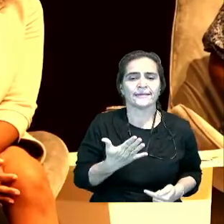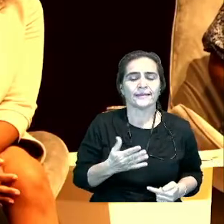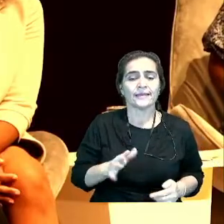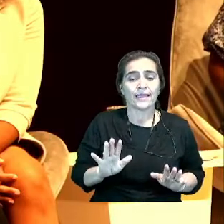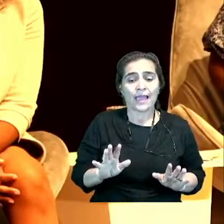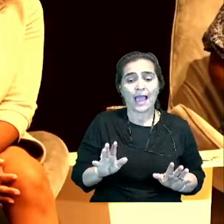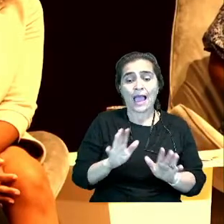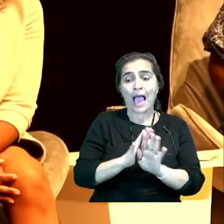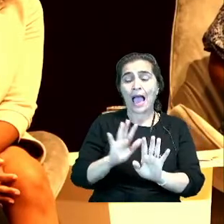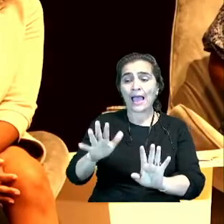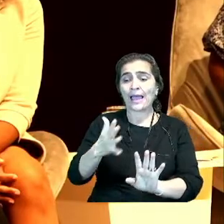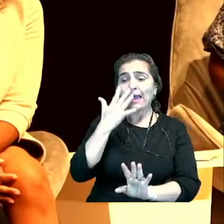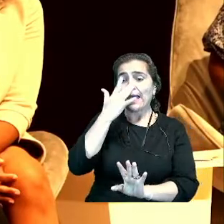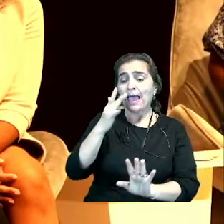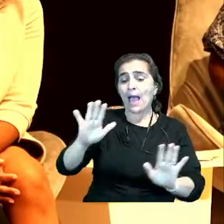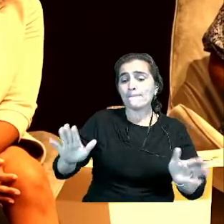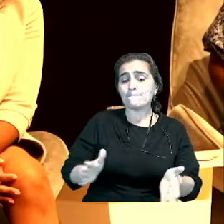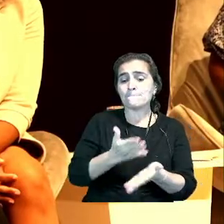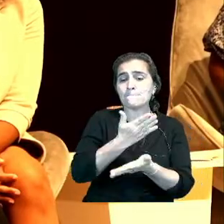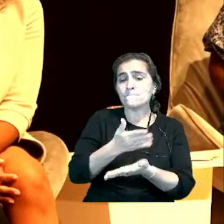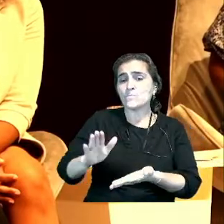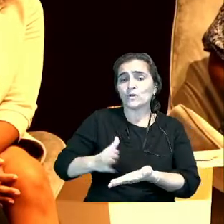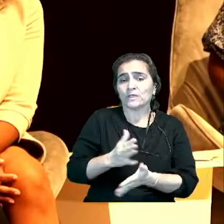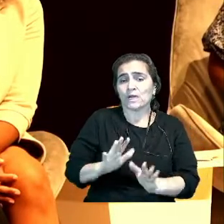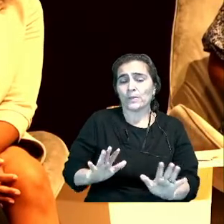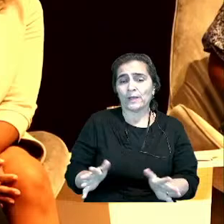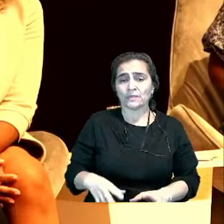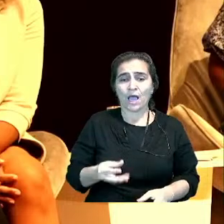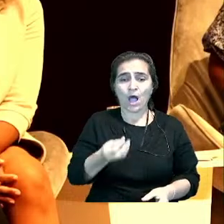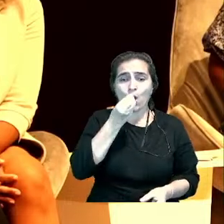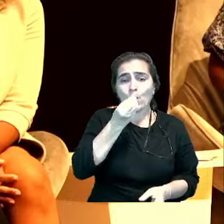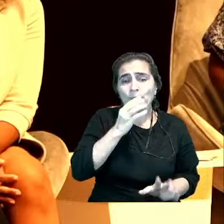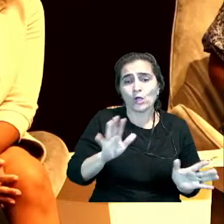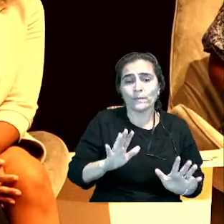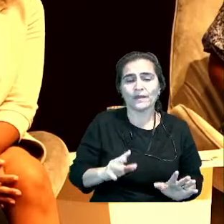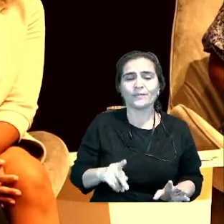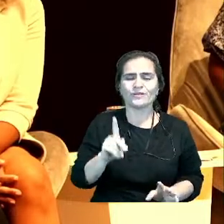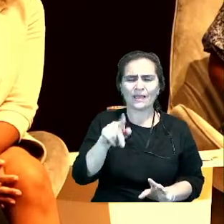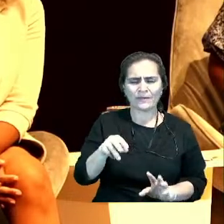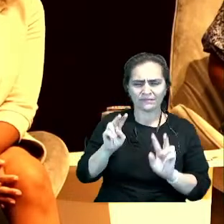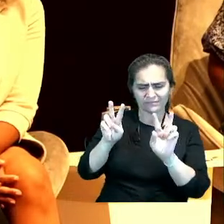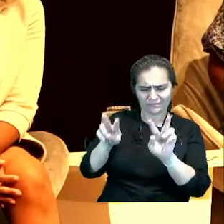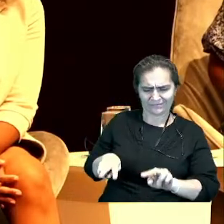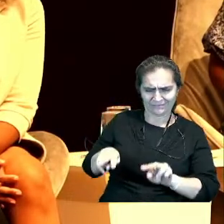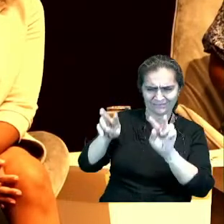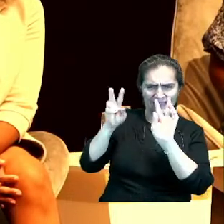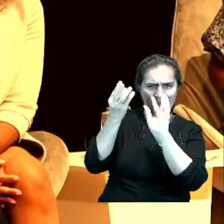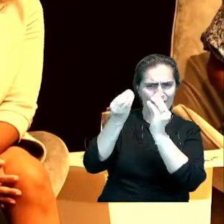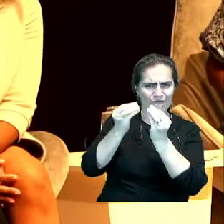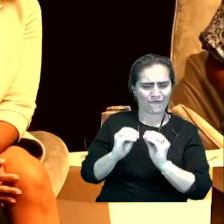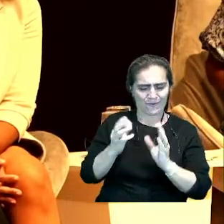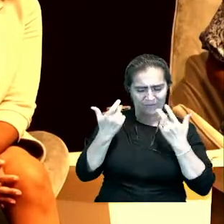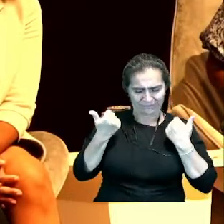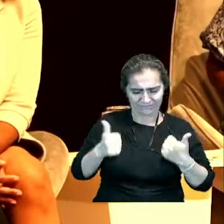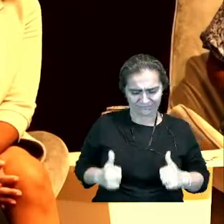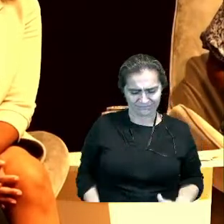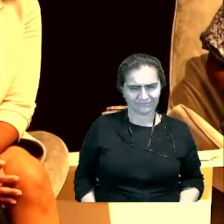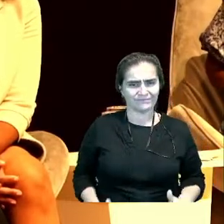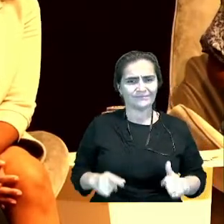with what we are. And we're not just music, we're not just food. We're also the way we dress, the way we